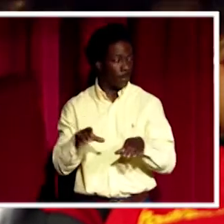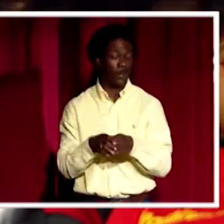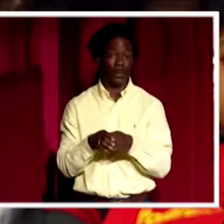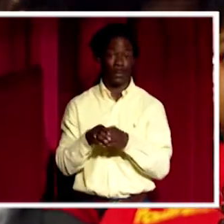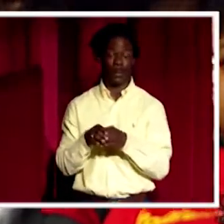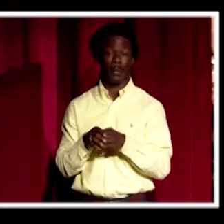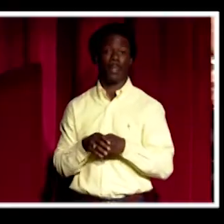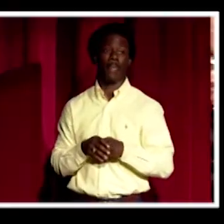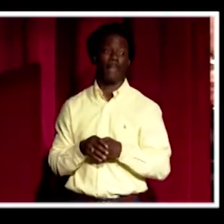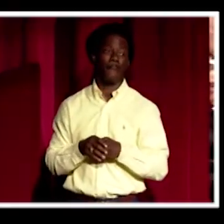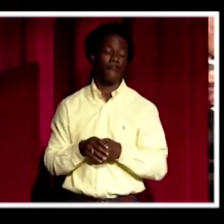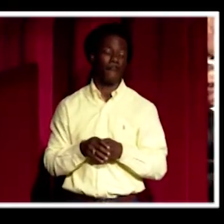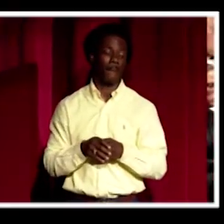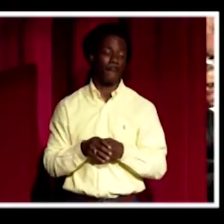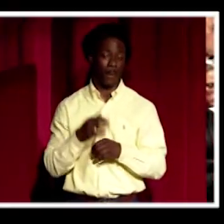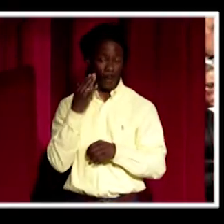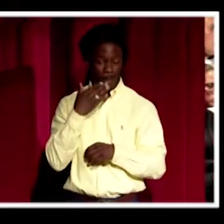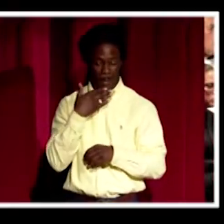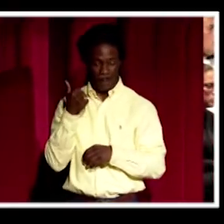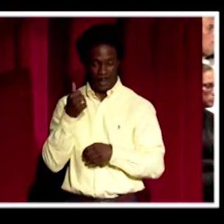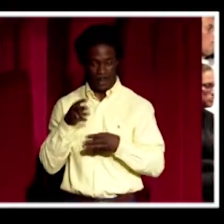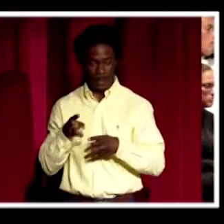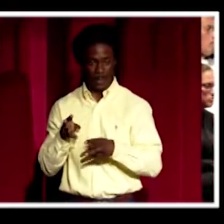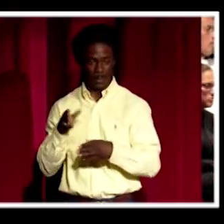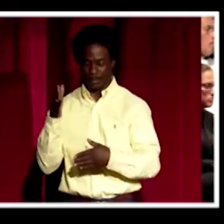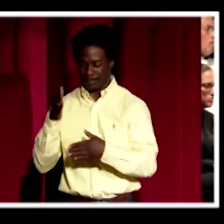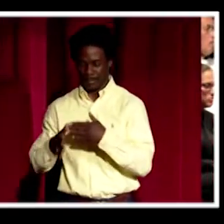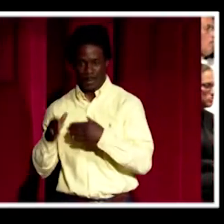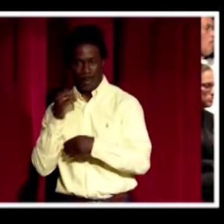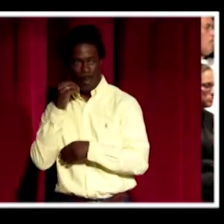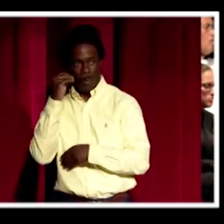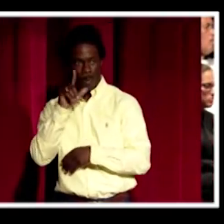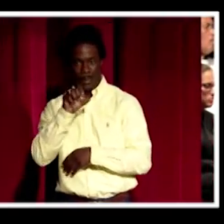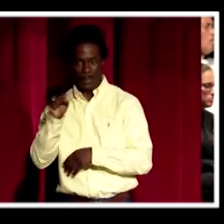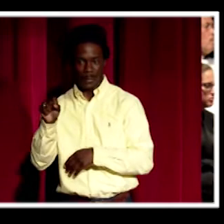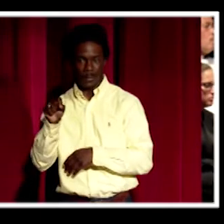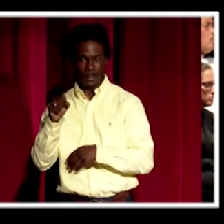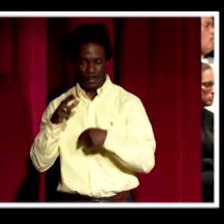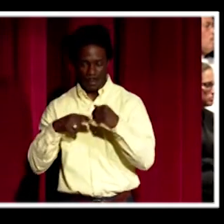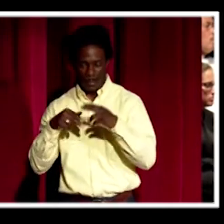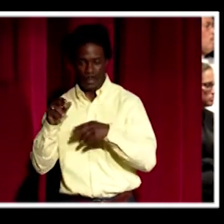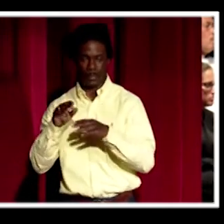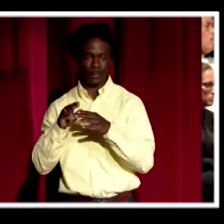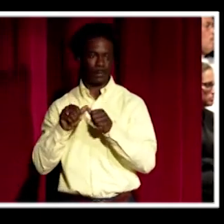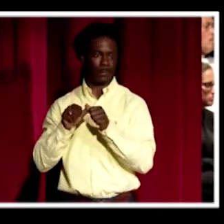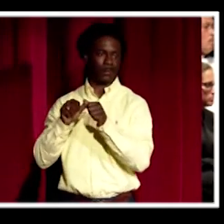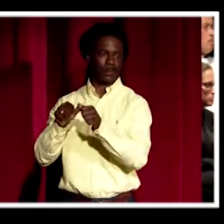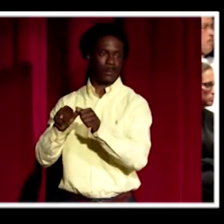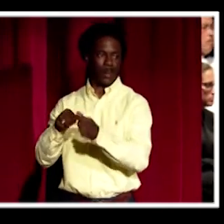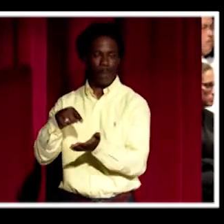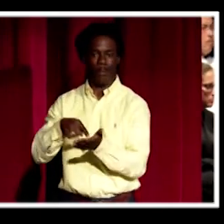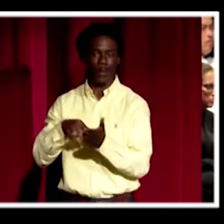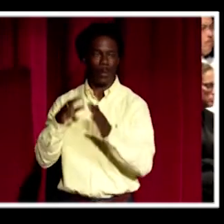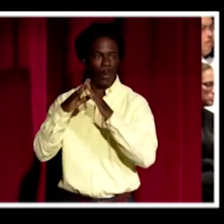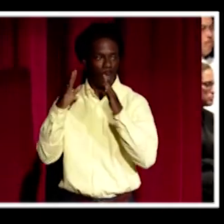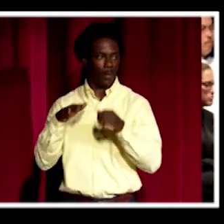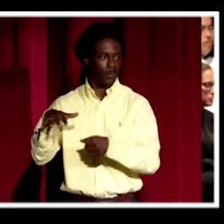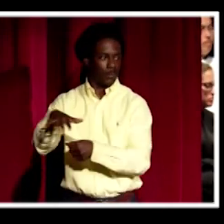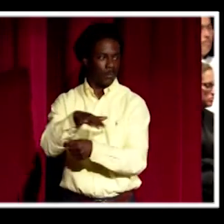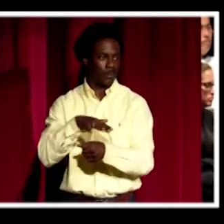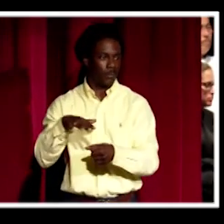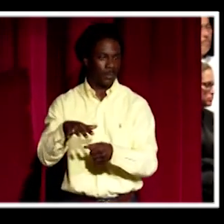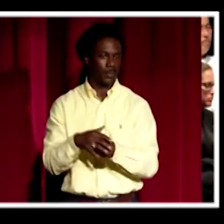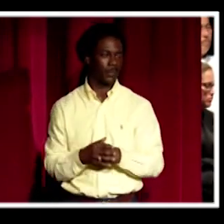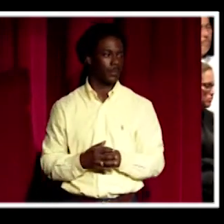day, we know that the best way to end homelessness is by building and preserving affordable housing.